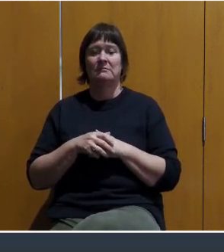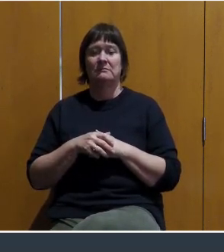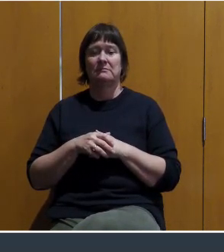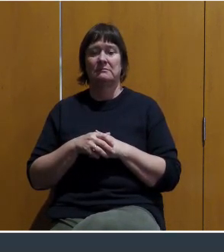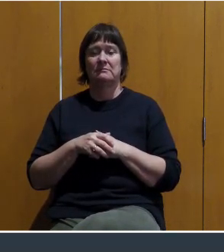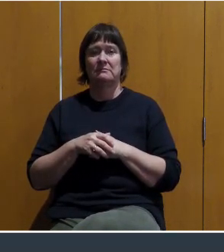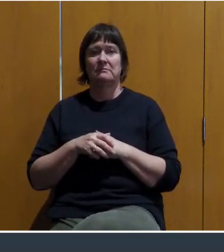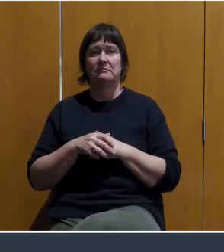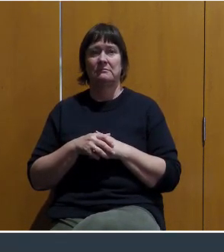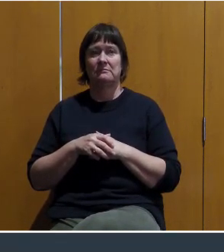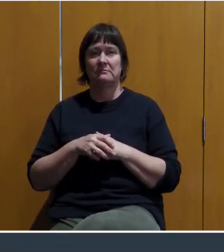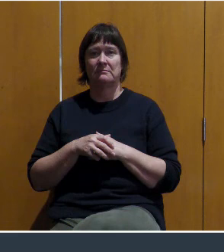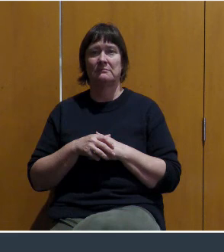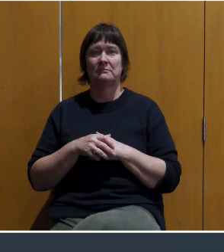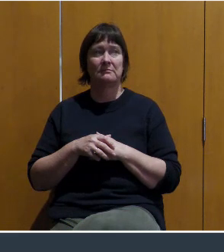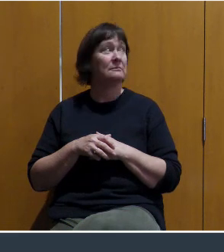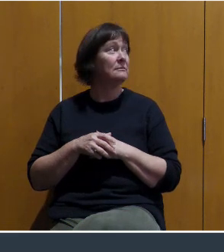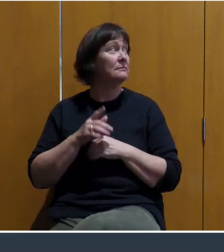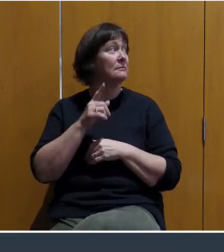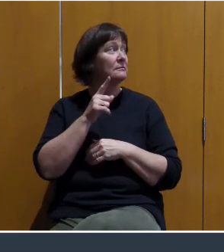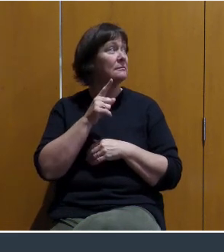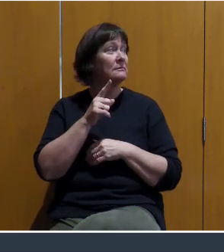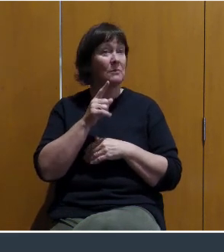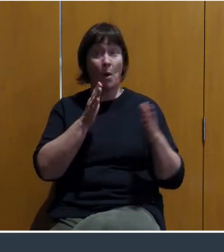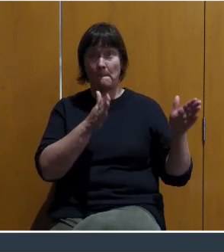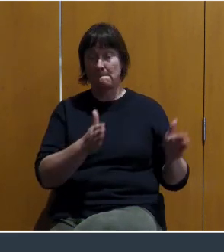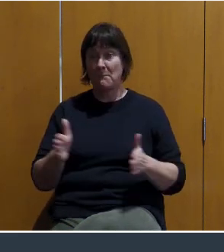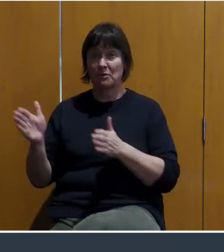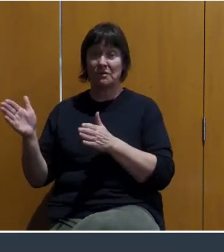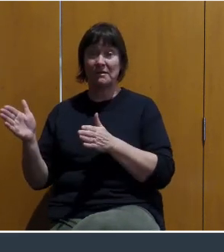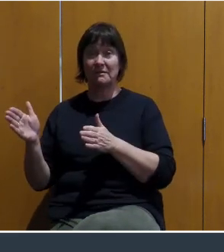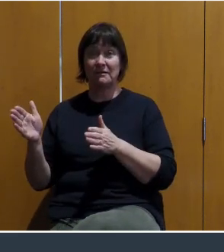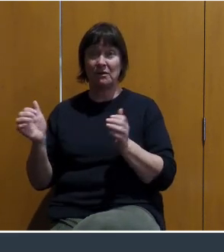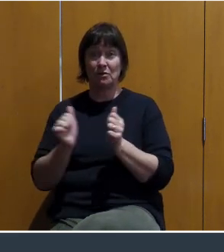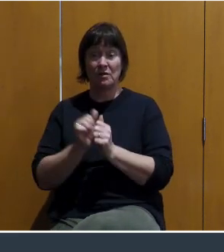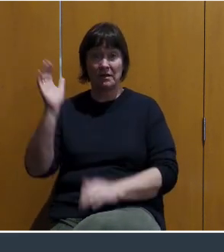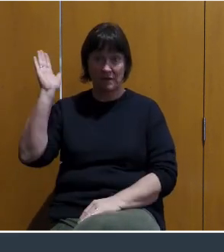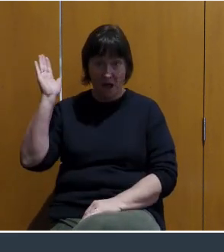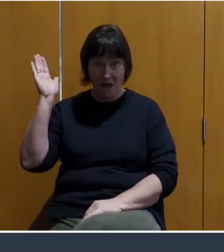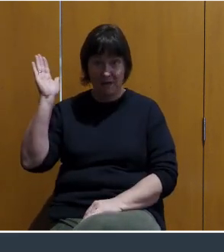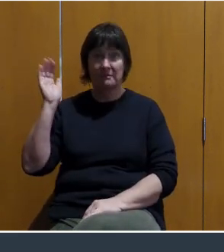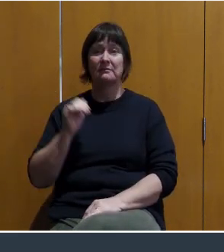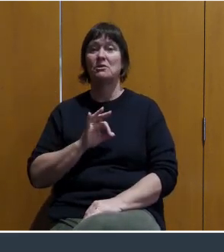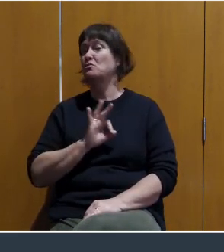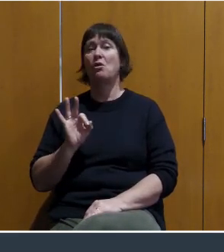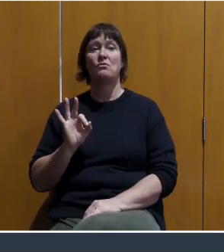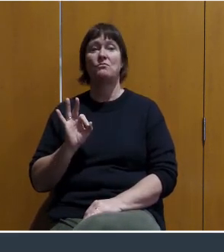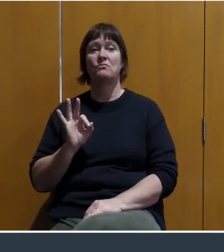yes, we have Councillor Taylor live on screen. I'll put the motion. All those in favour, please say aye. Aye.